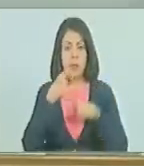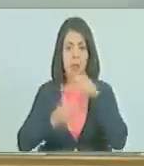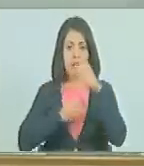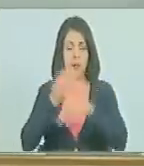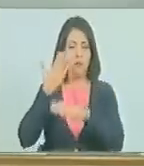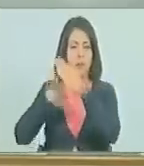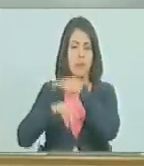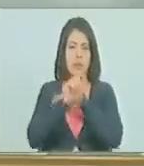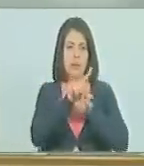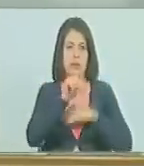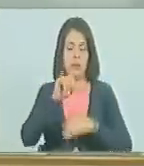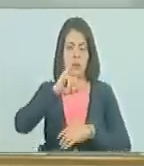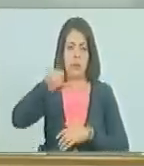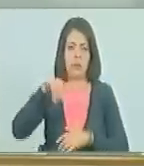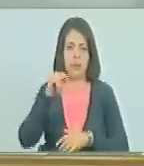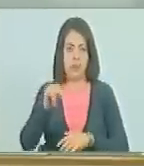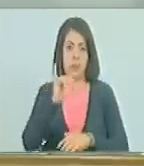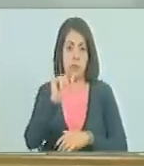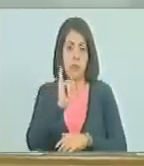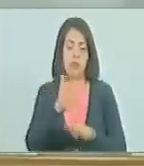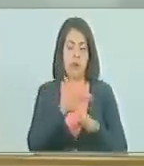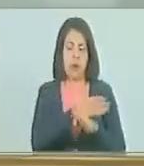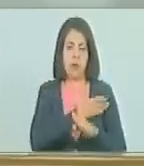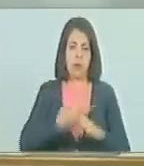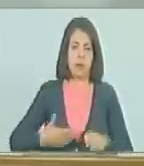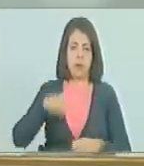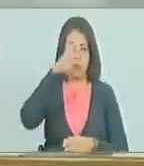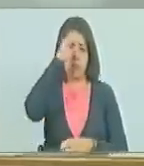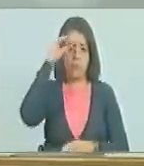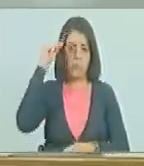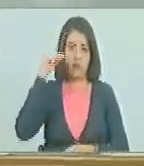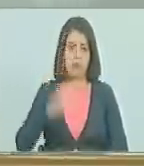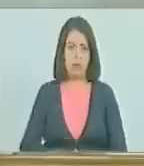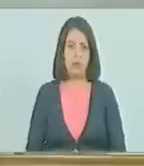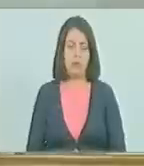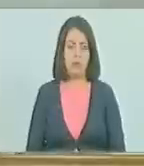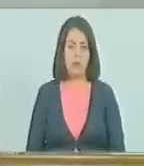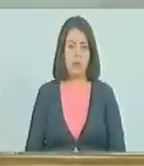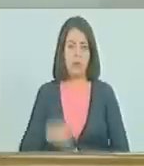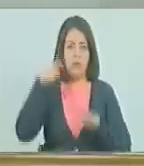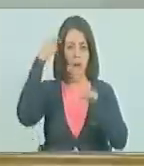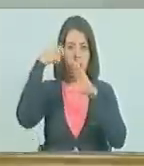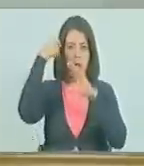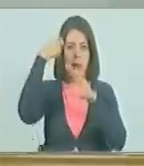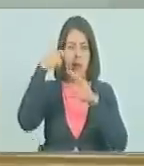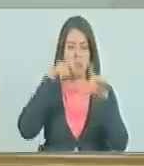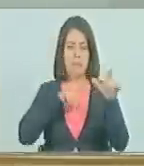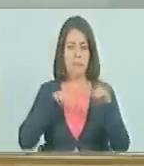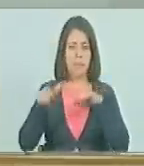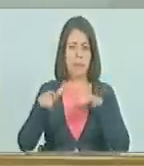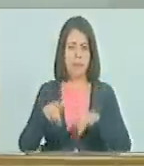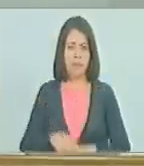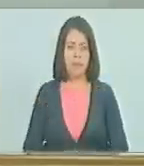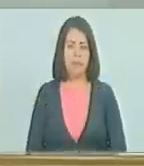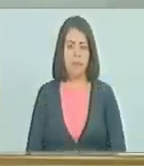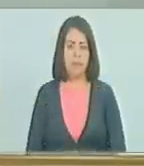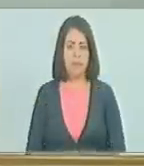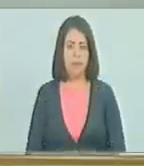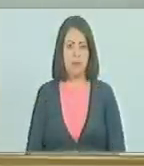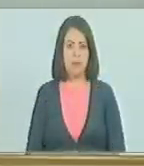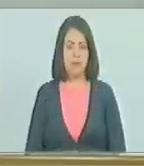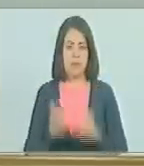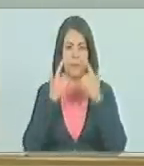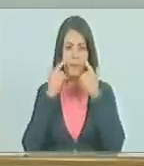el pasado 11 de junio por el expresidente Donald Trump. Si tenemos el video listo, adelante video.